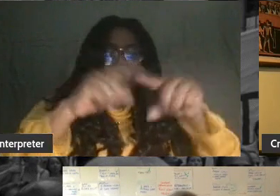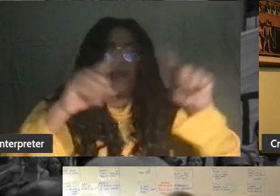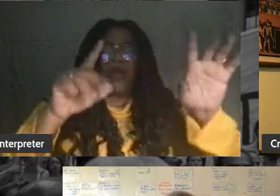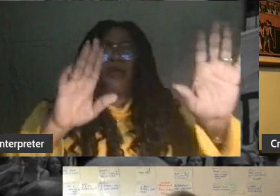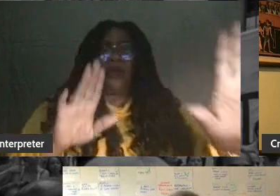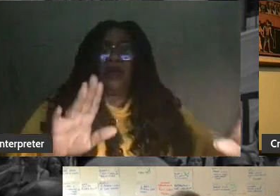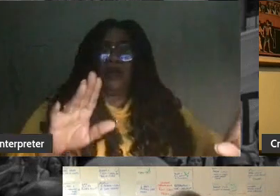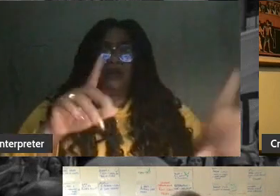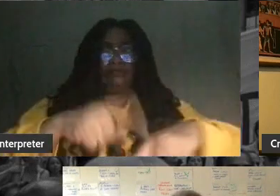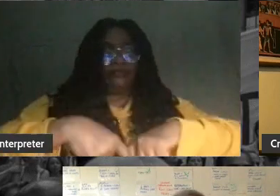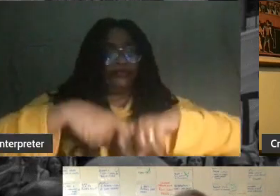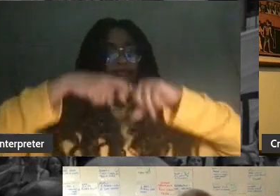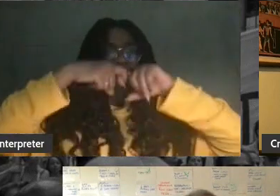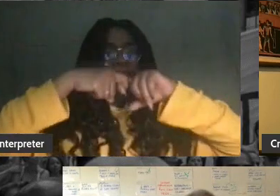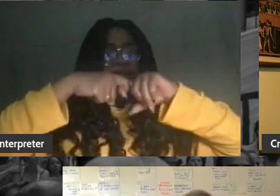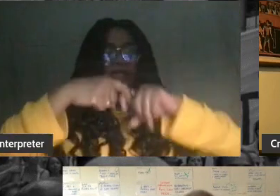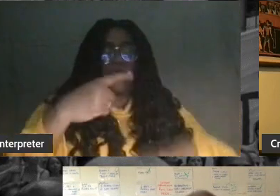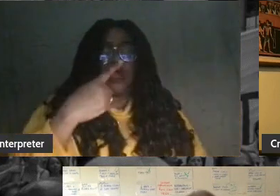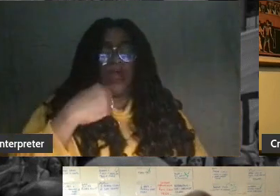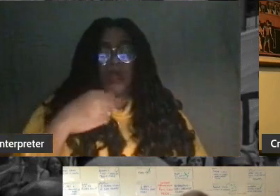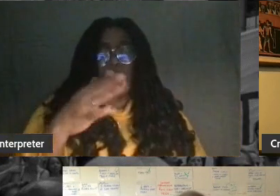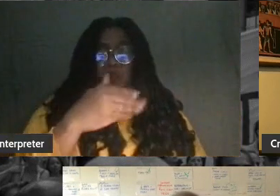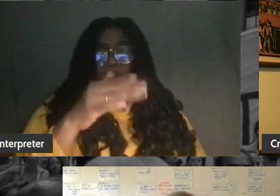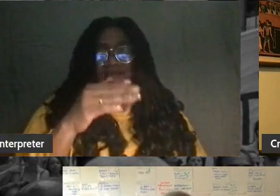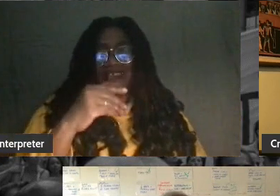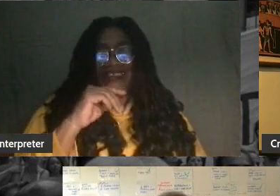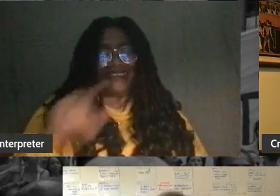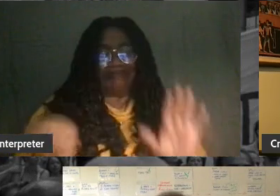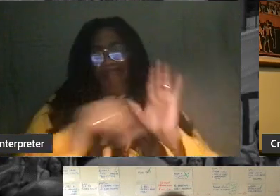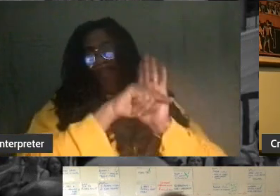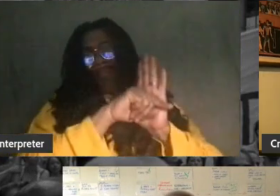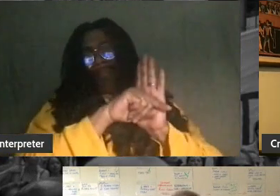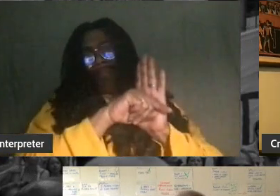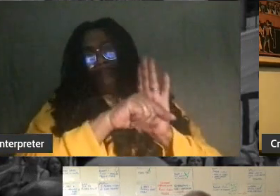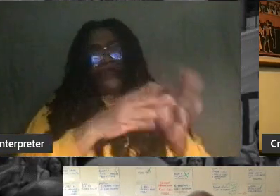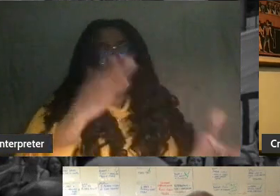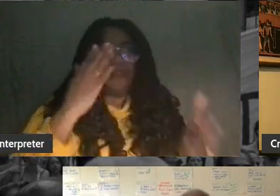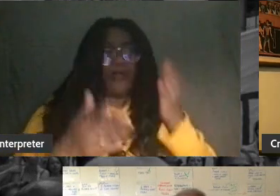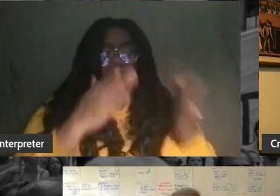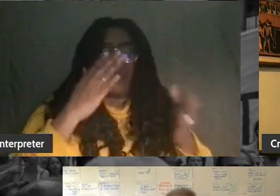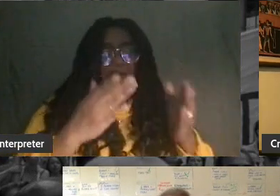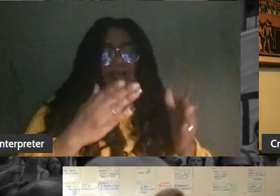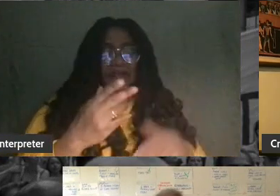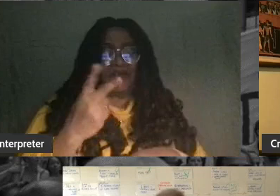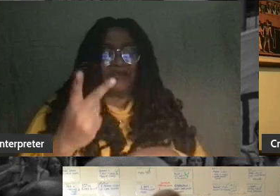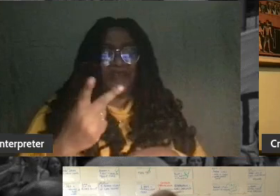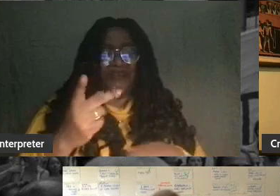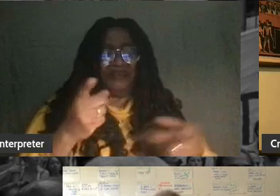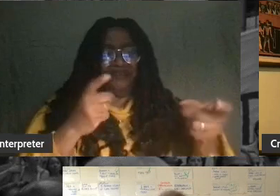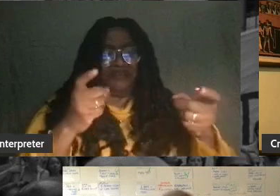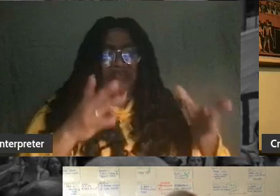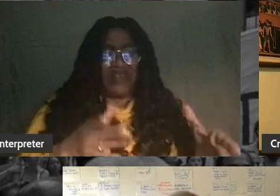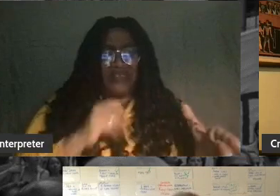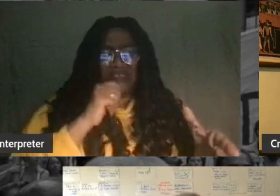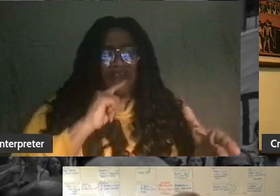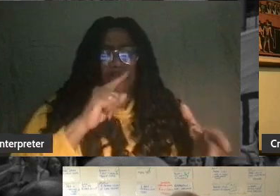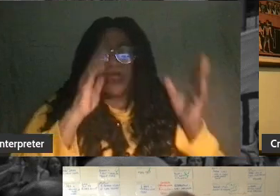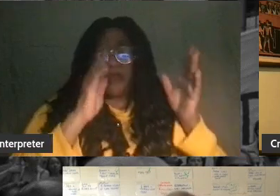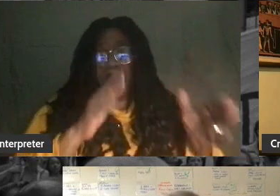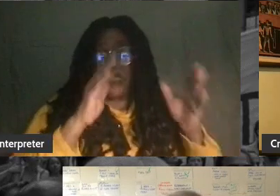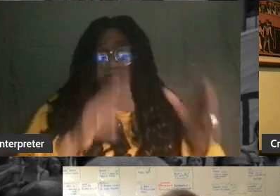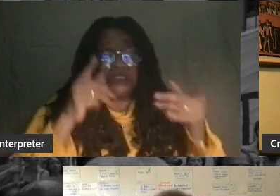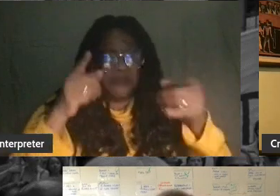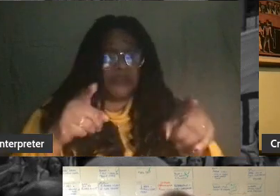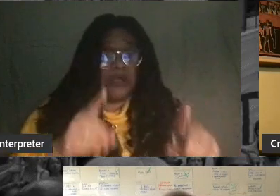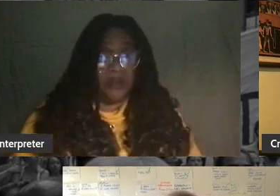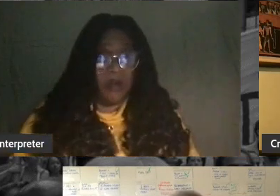can be a sign, in fact, that as the thing is going into production, that the director's not really paying much attention to what's going